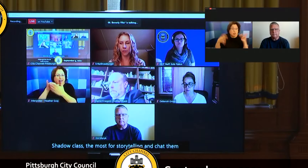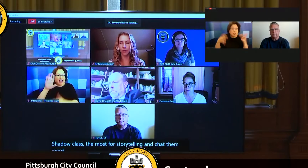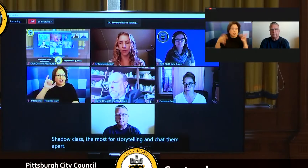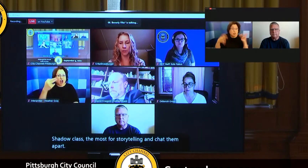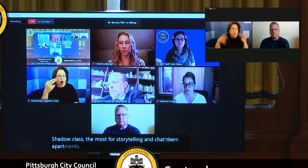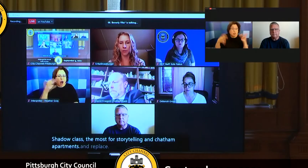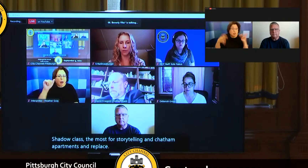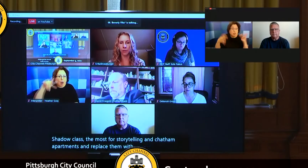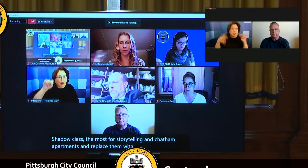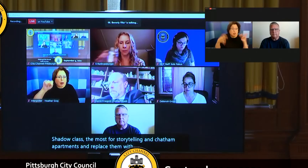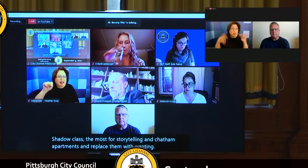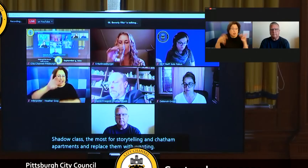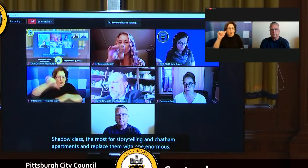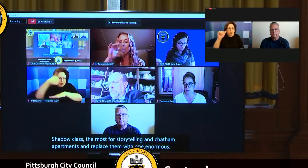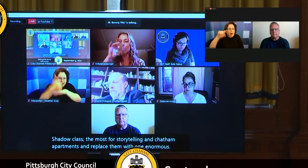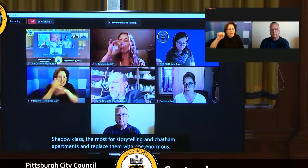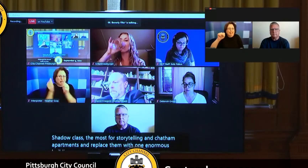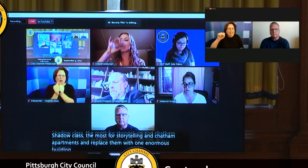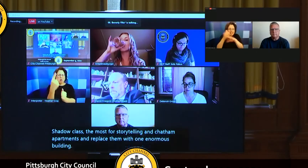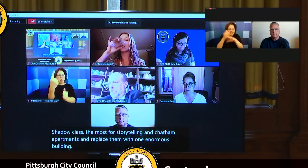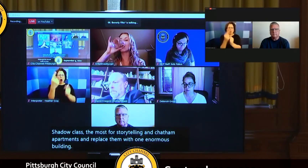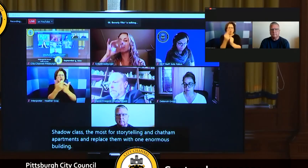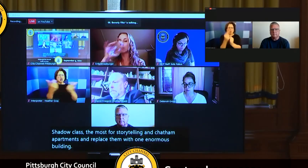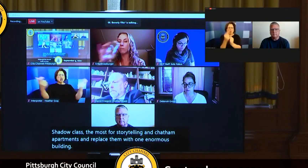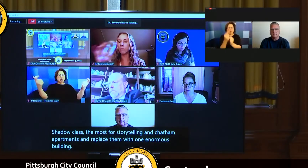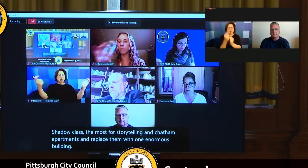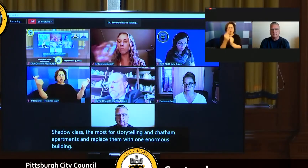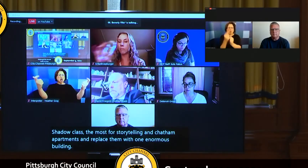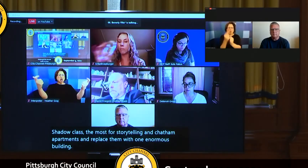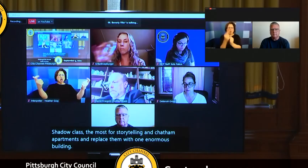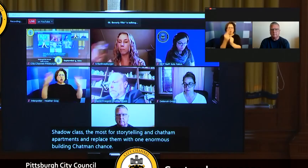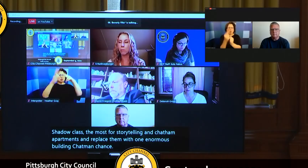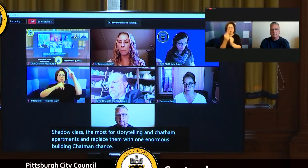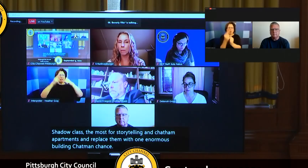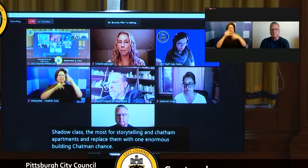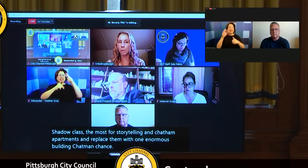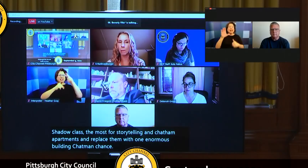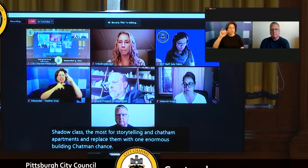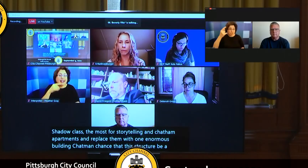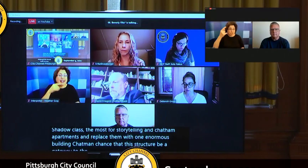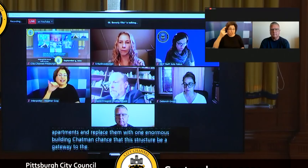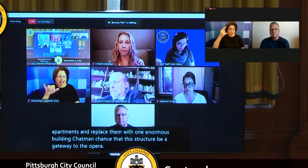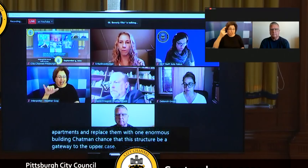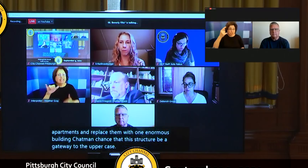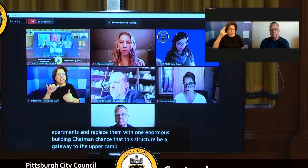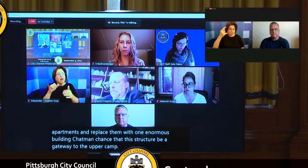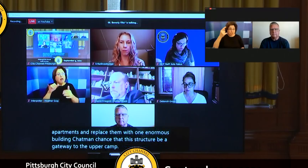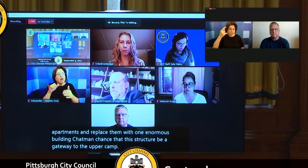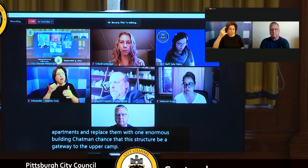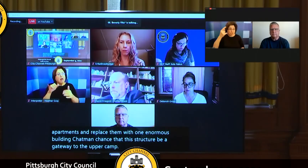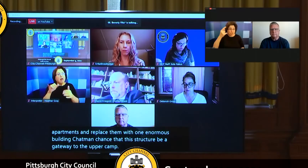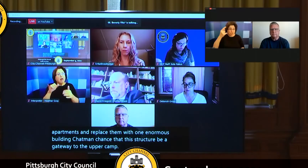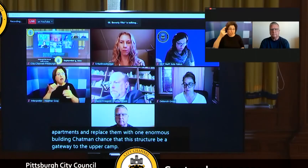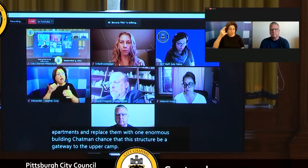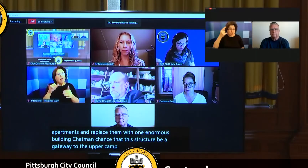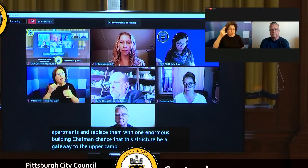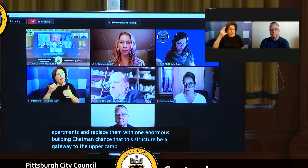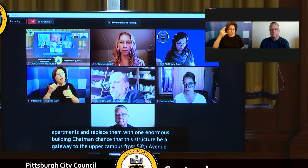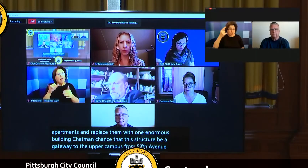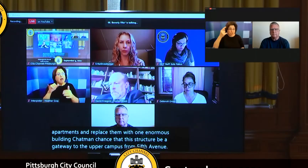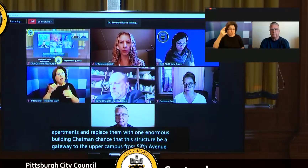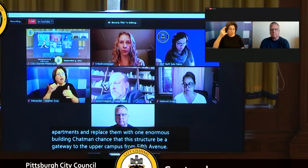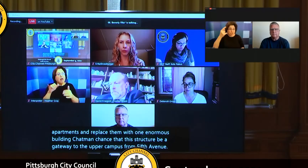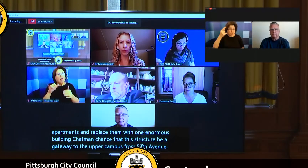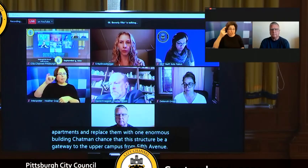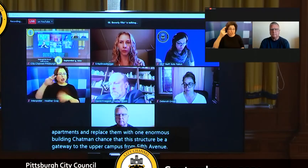them with one enormous building. Chatham intends that this structure be a gateway to the upper campus from Fifth Avenue. In that capacity, it